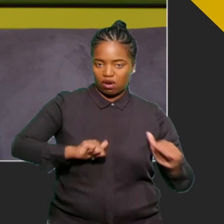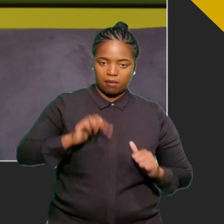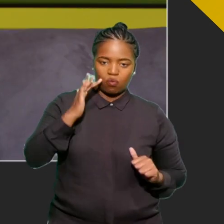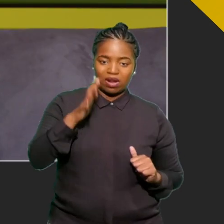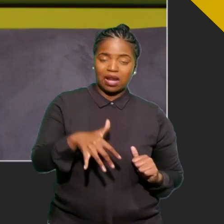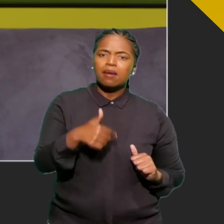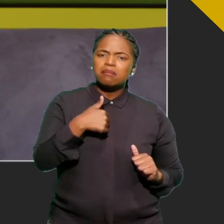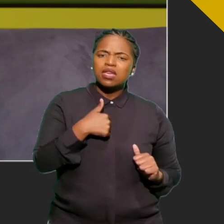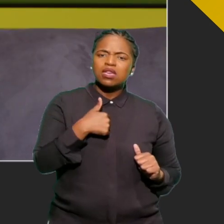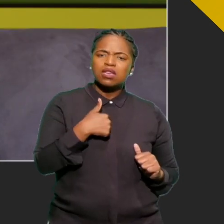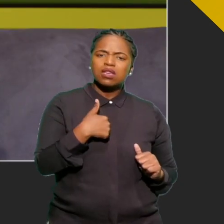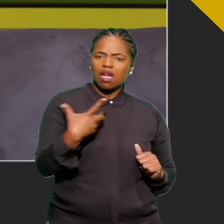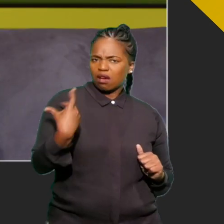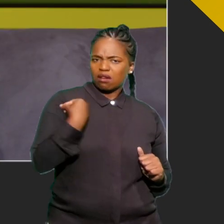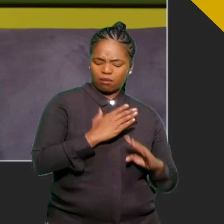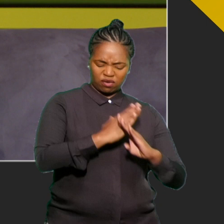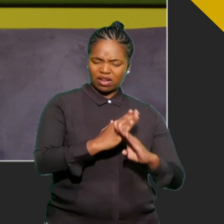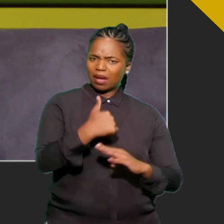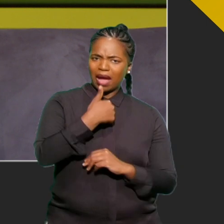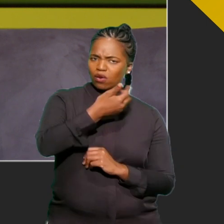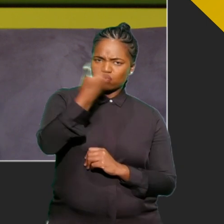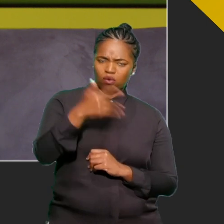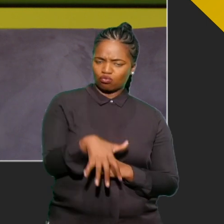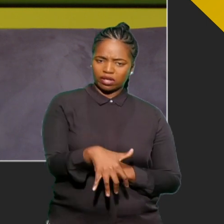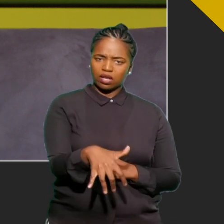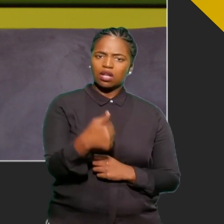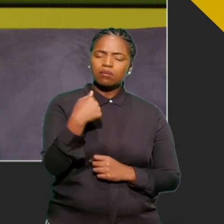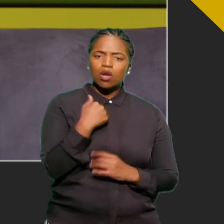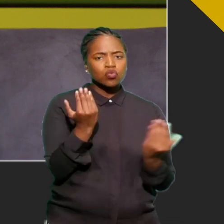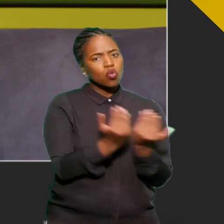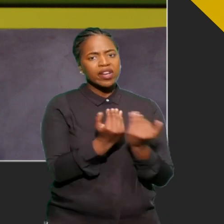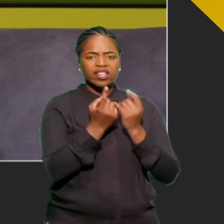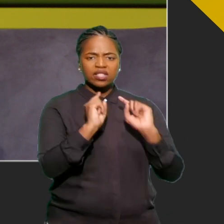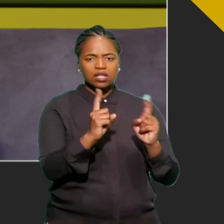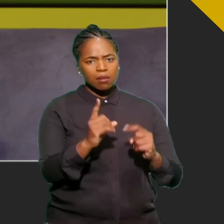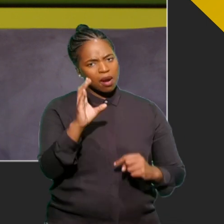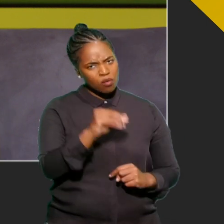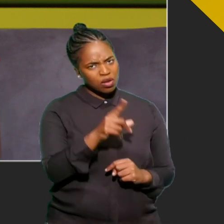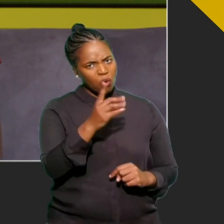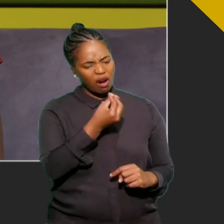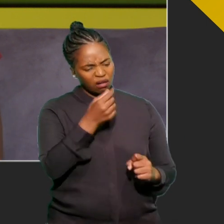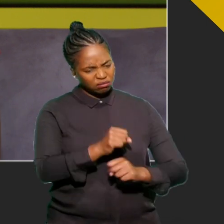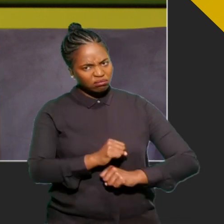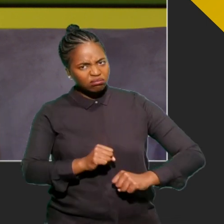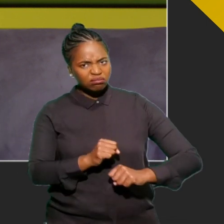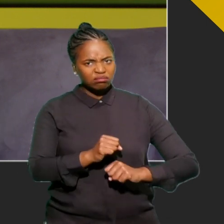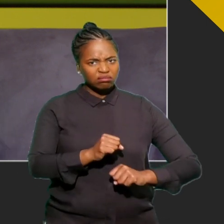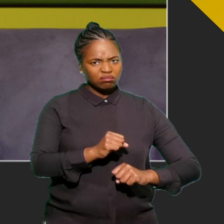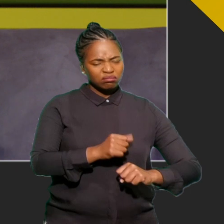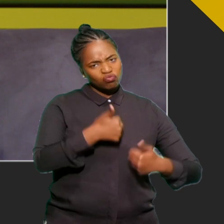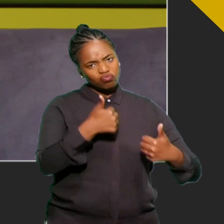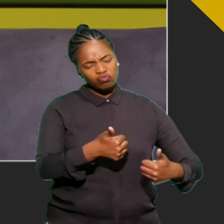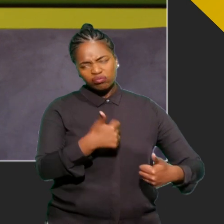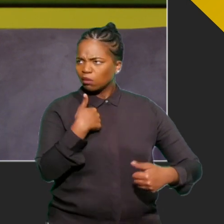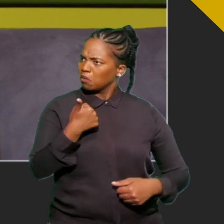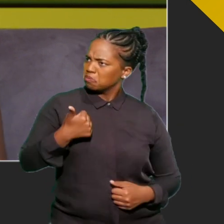never get prevent. Okay. So I got help because but told me about just school, the teacher, I'm put a no caruim, Kerujuan,